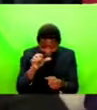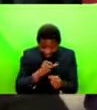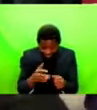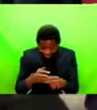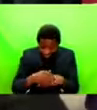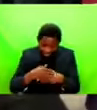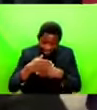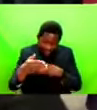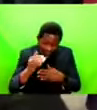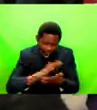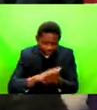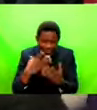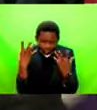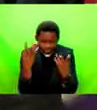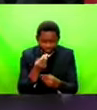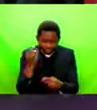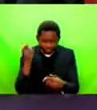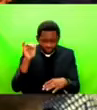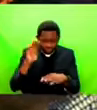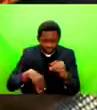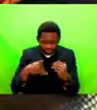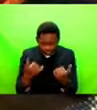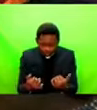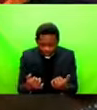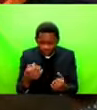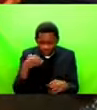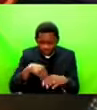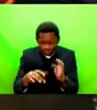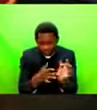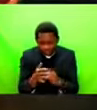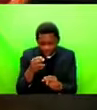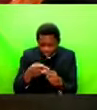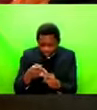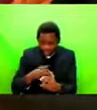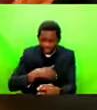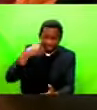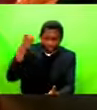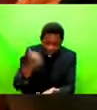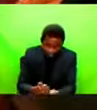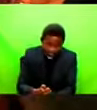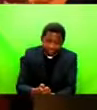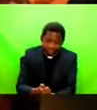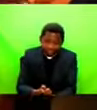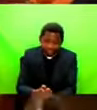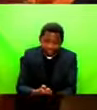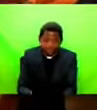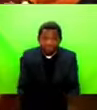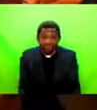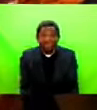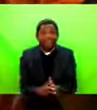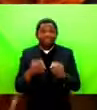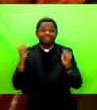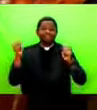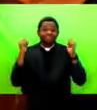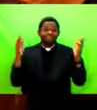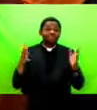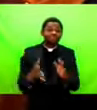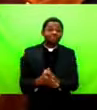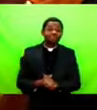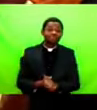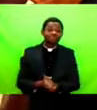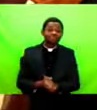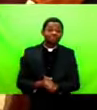Ensenia mahu wa Yesu Kristo diemu. Amen. Amen. Amen. Hallelujah. God